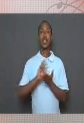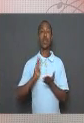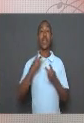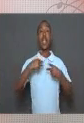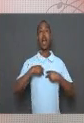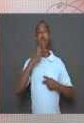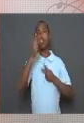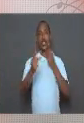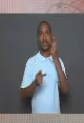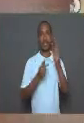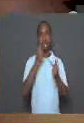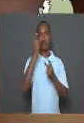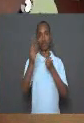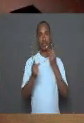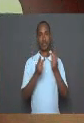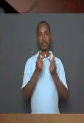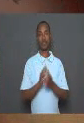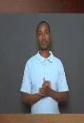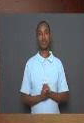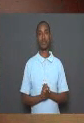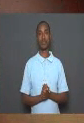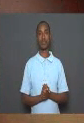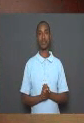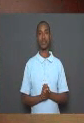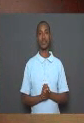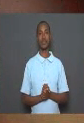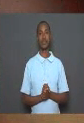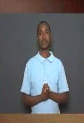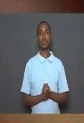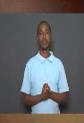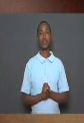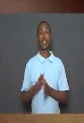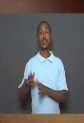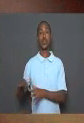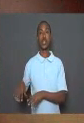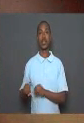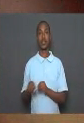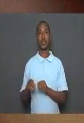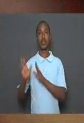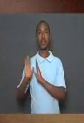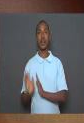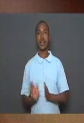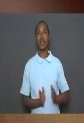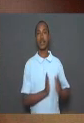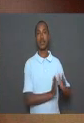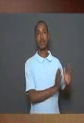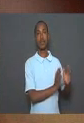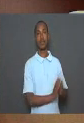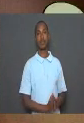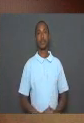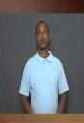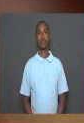we have observed. Students, let's get ready.